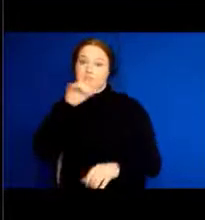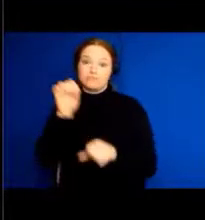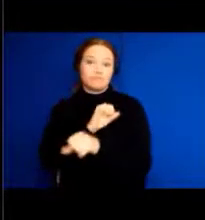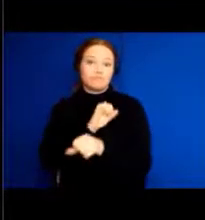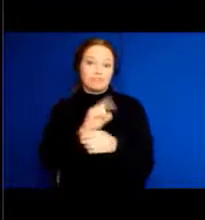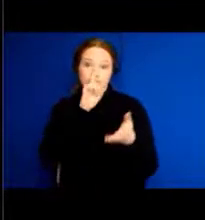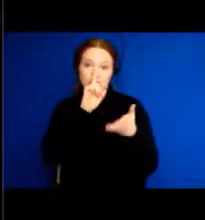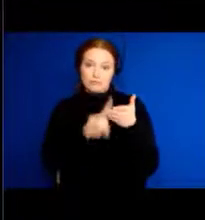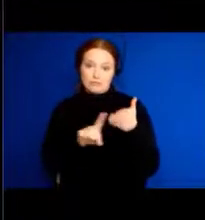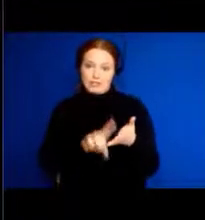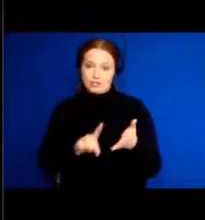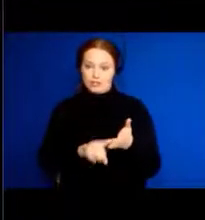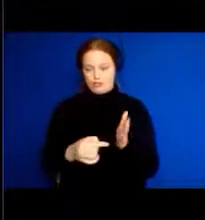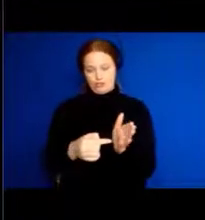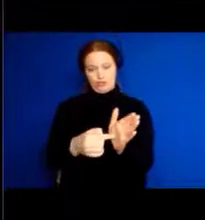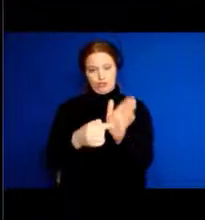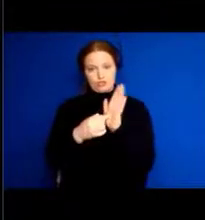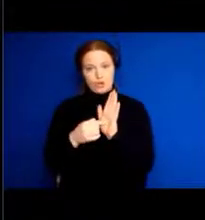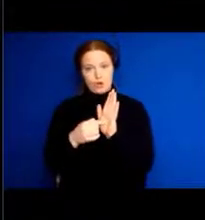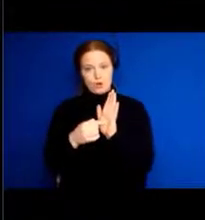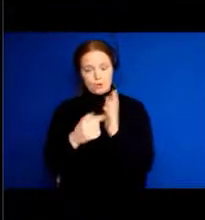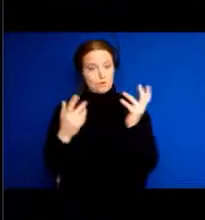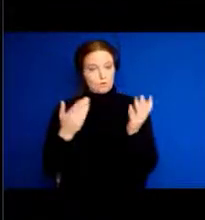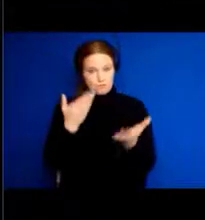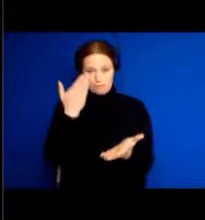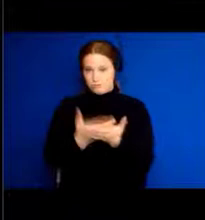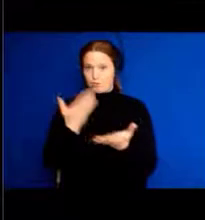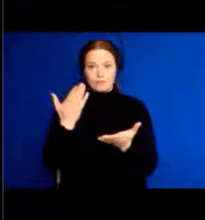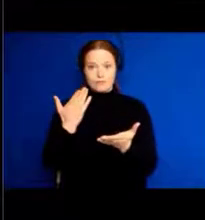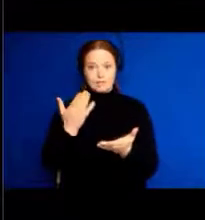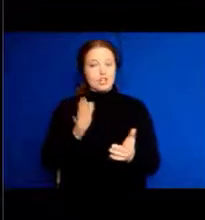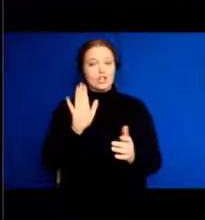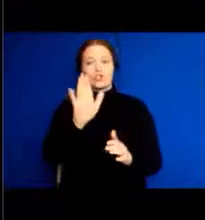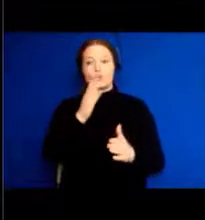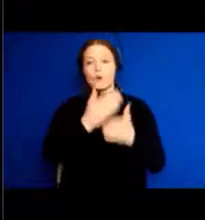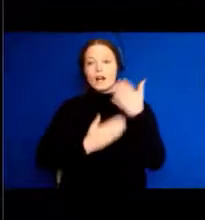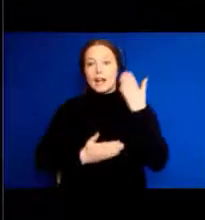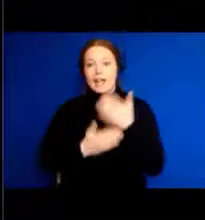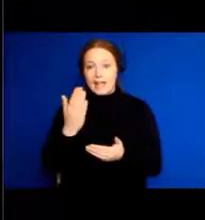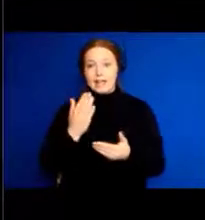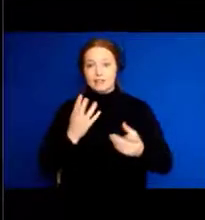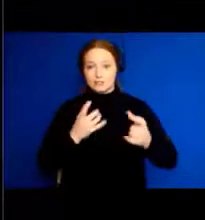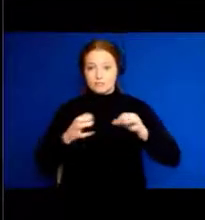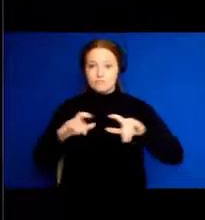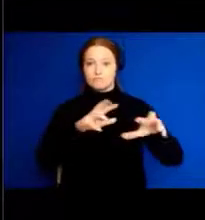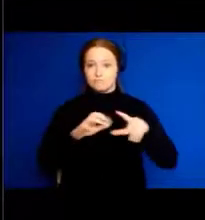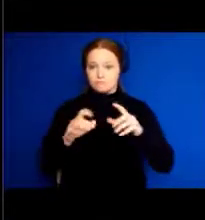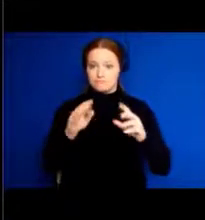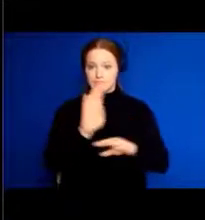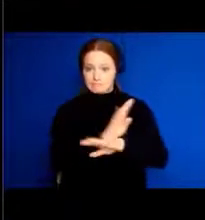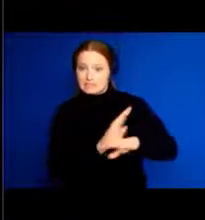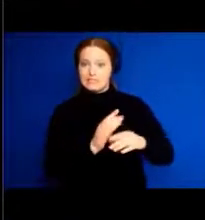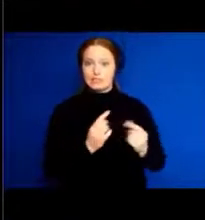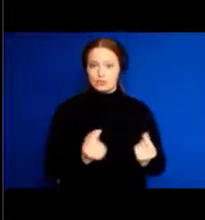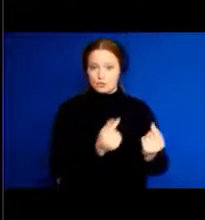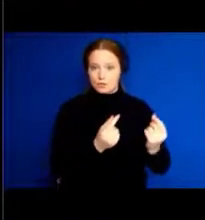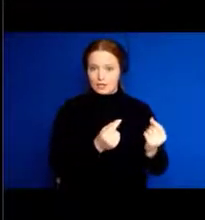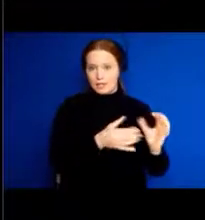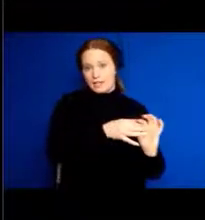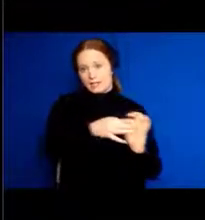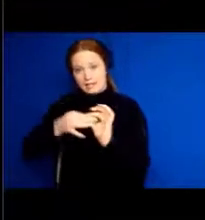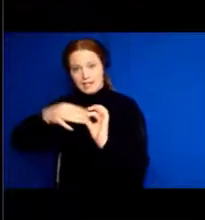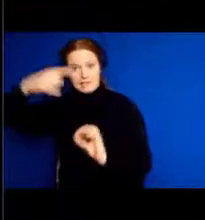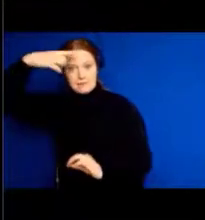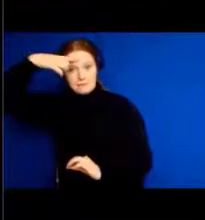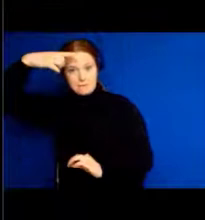you doodle while you're on the telephone, chances are you will remember what you talked about in the conversation you just had more than